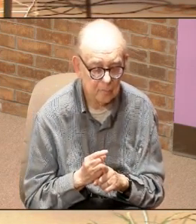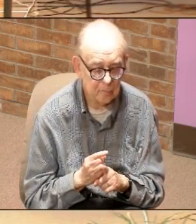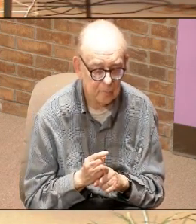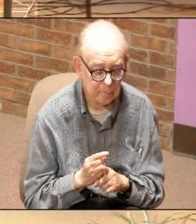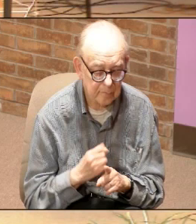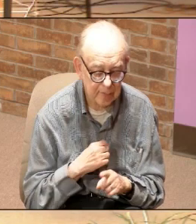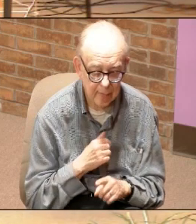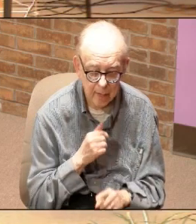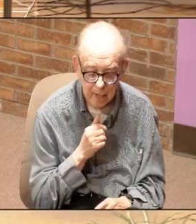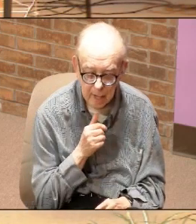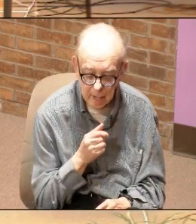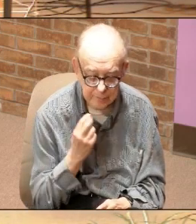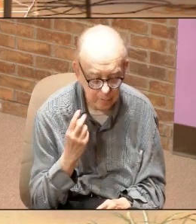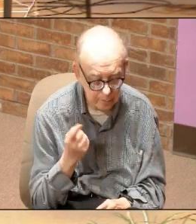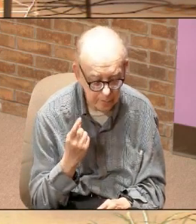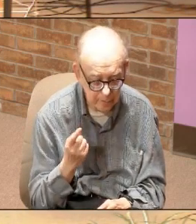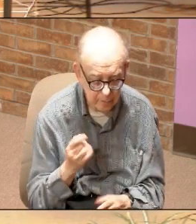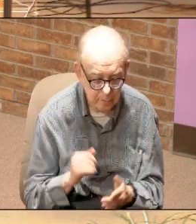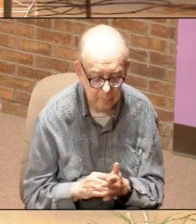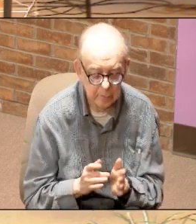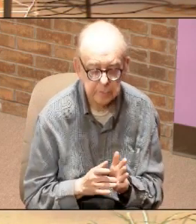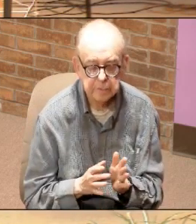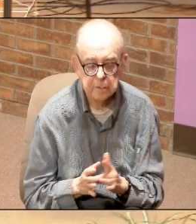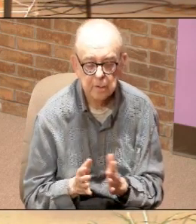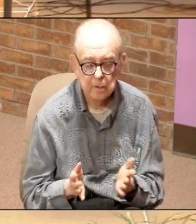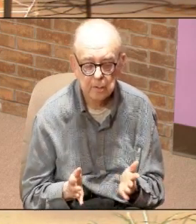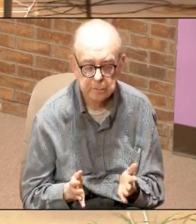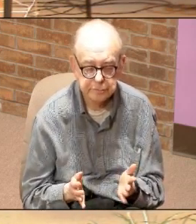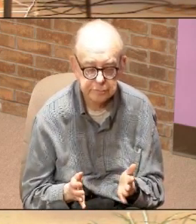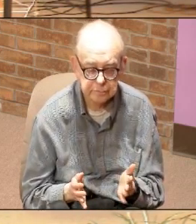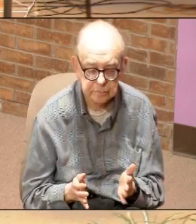I don't think that Jesus,